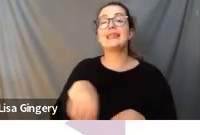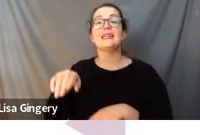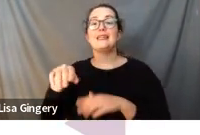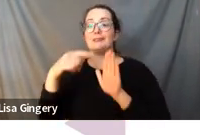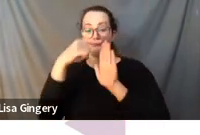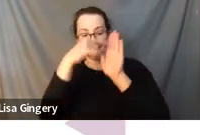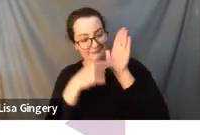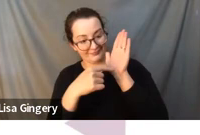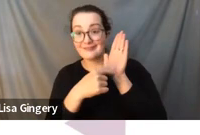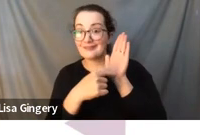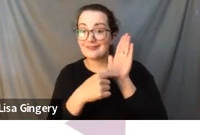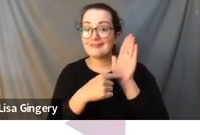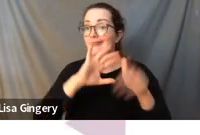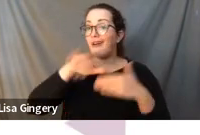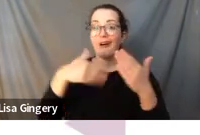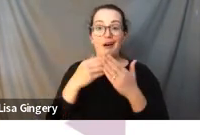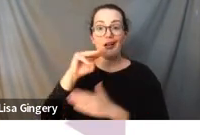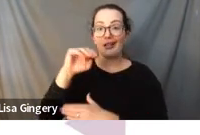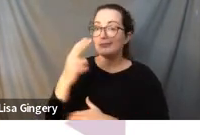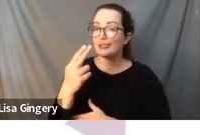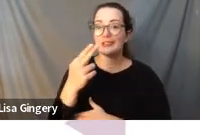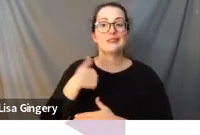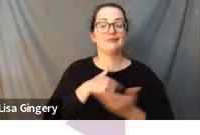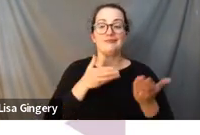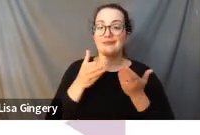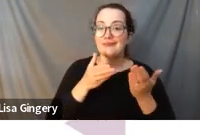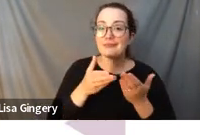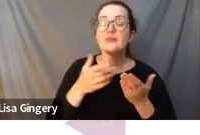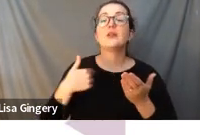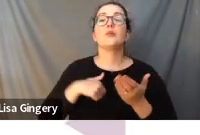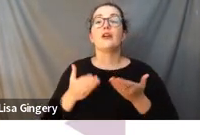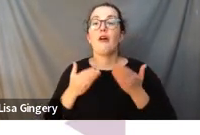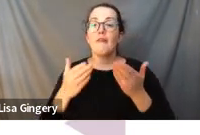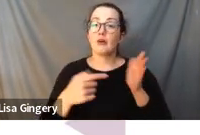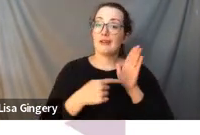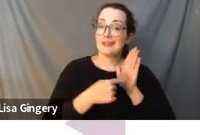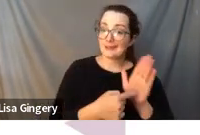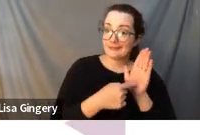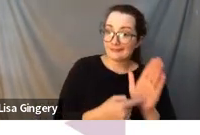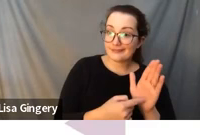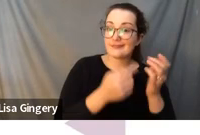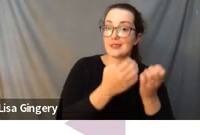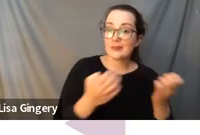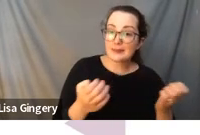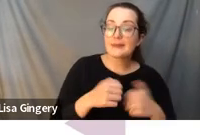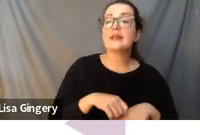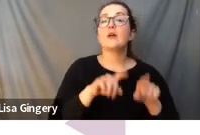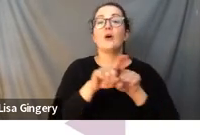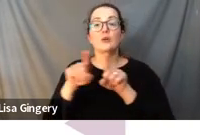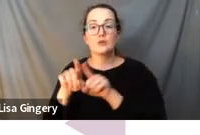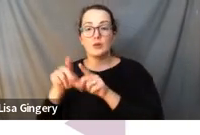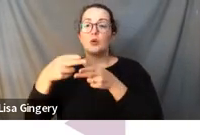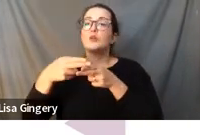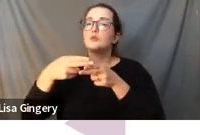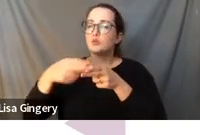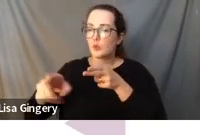all. We do demonstrations for items. We do short-term loans. We spread awareness information. We do trainings